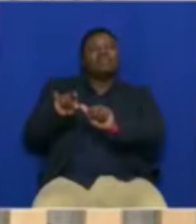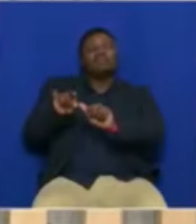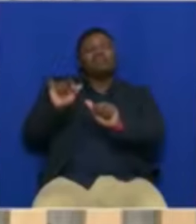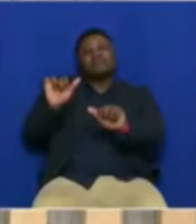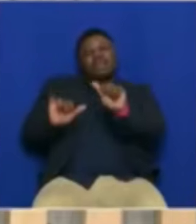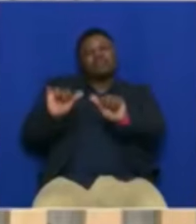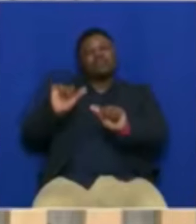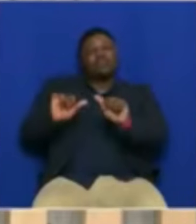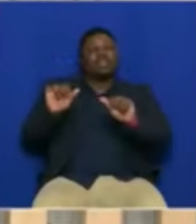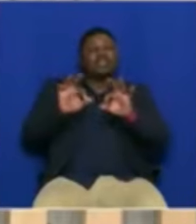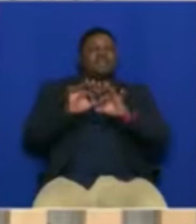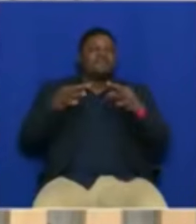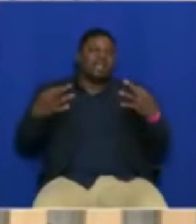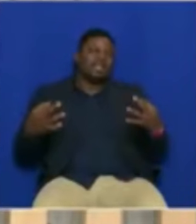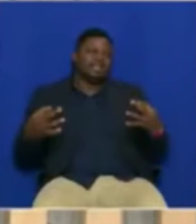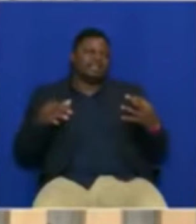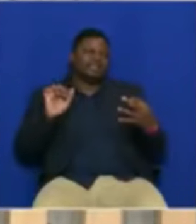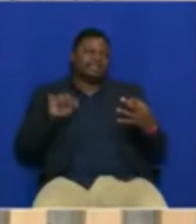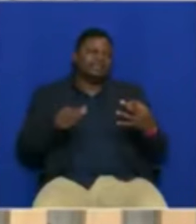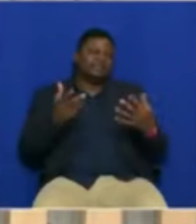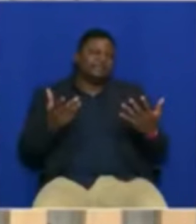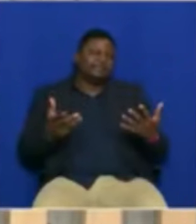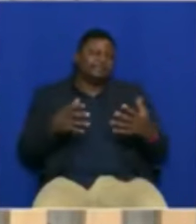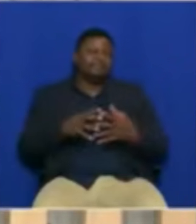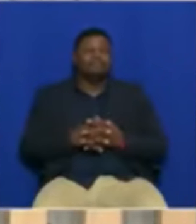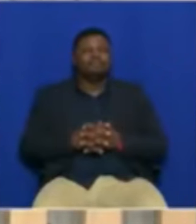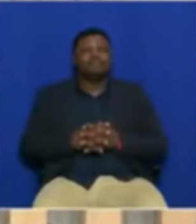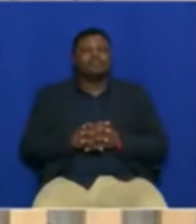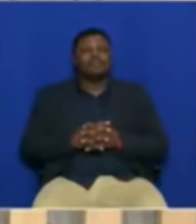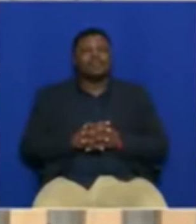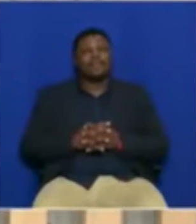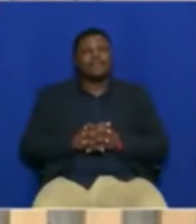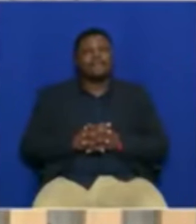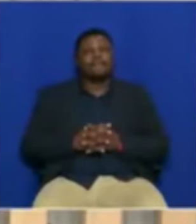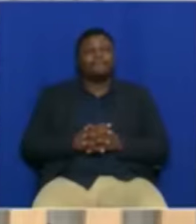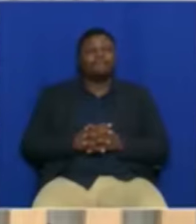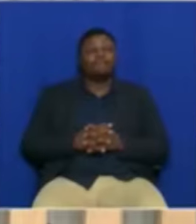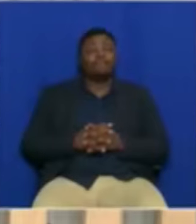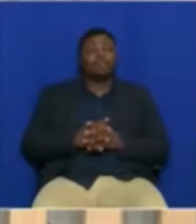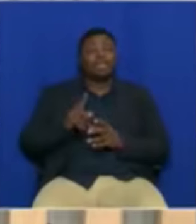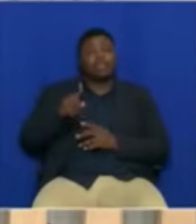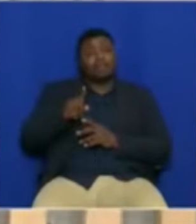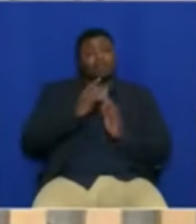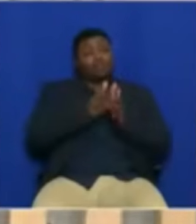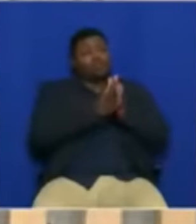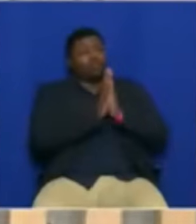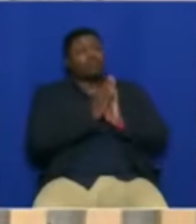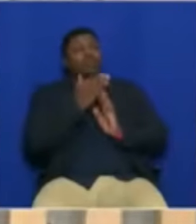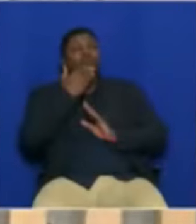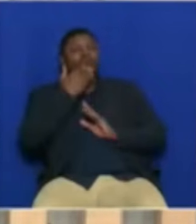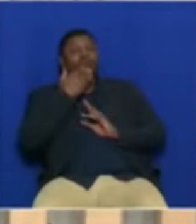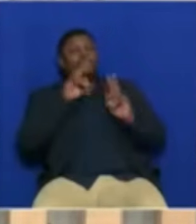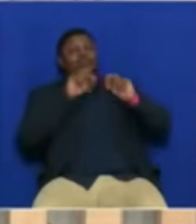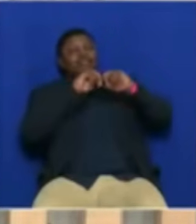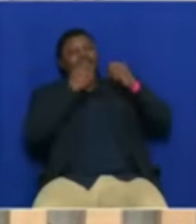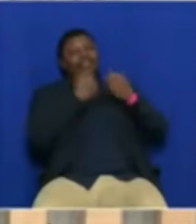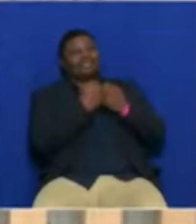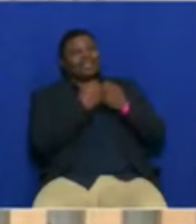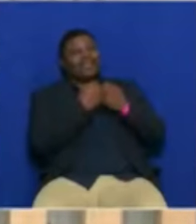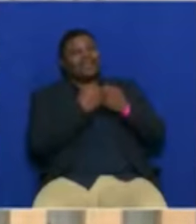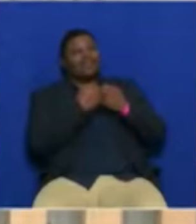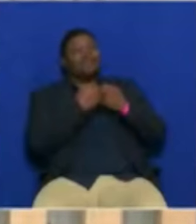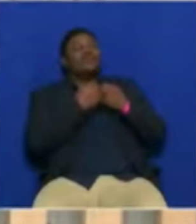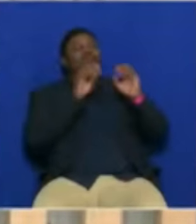I say in this summons, you were requesting from the National Commissioner to provide you with security clearances and vetting files for